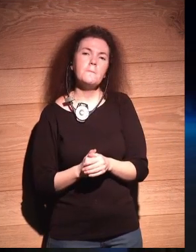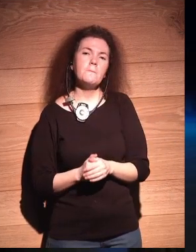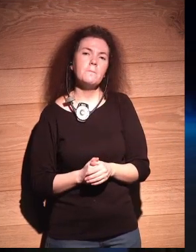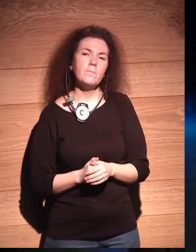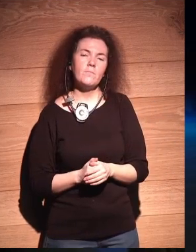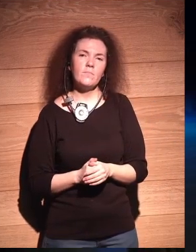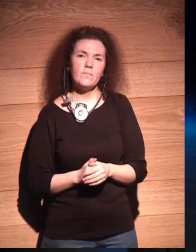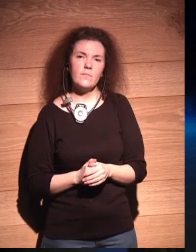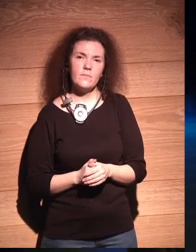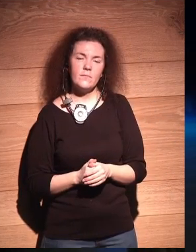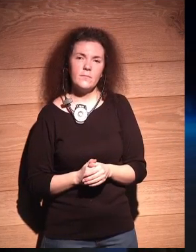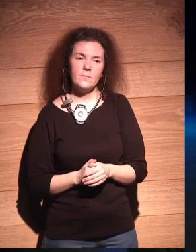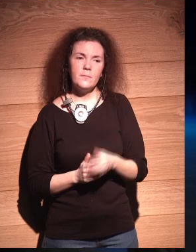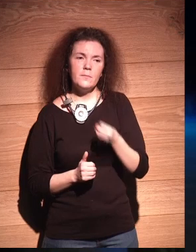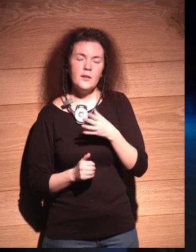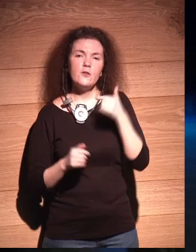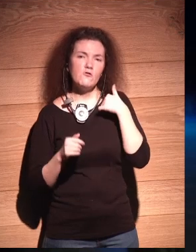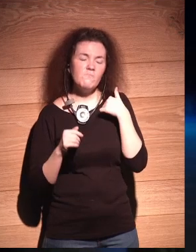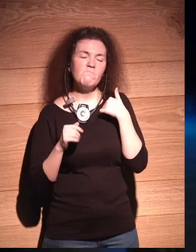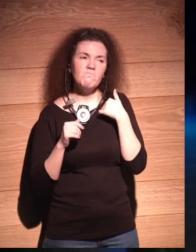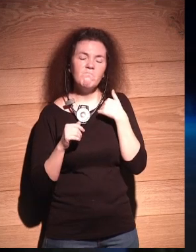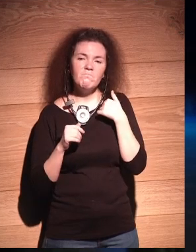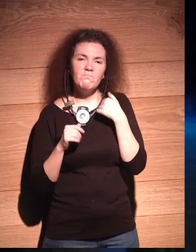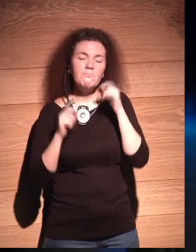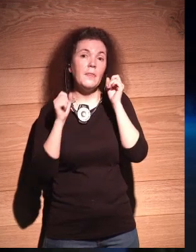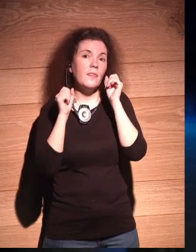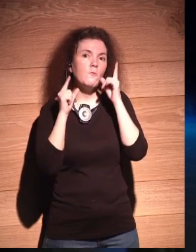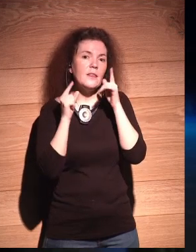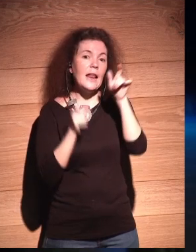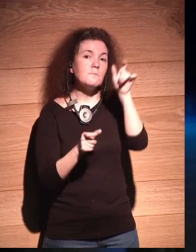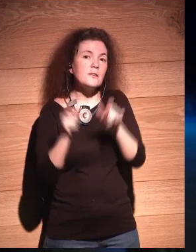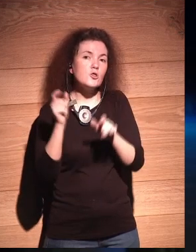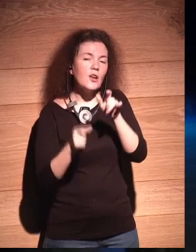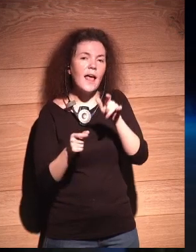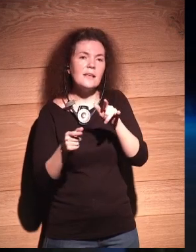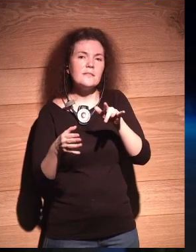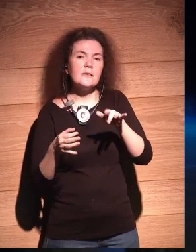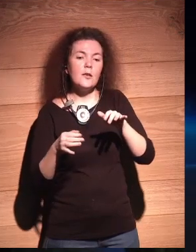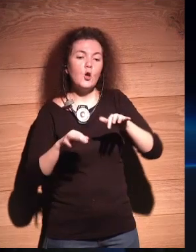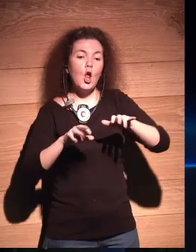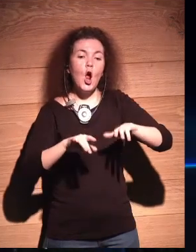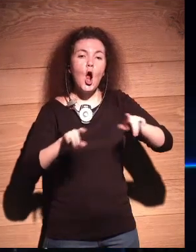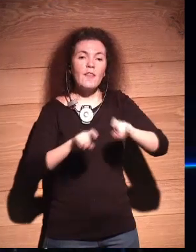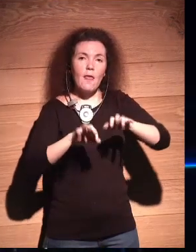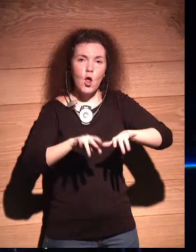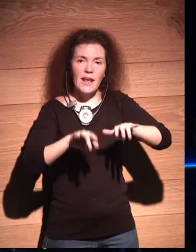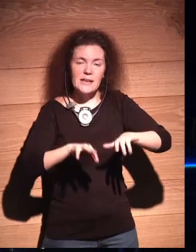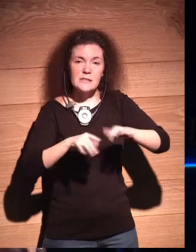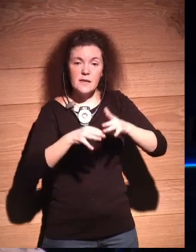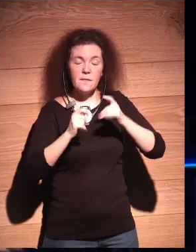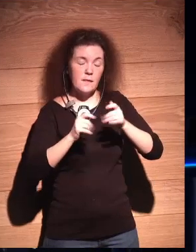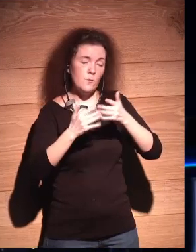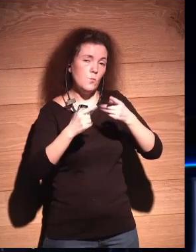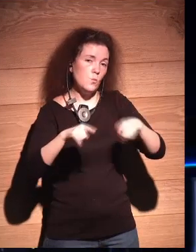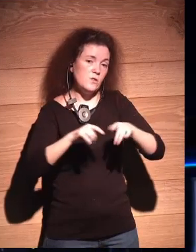that when people are playing like with laptops and electronics and stuff, it's very boring to watch them play.